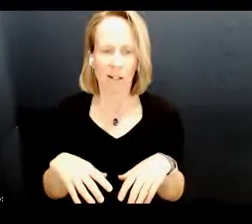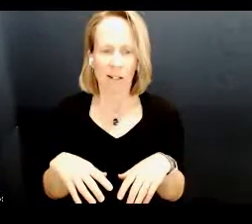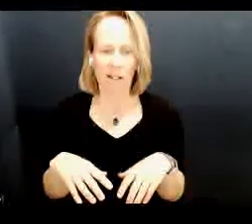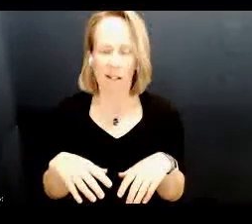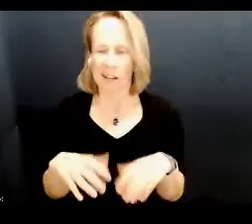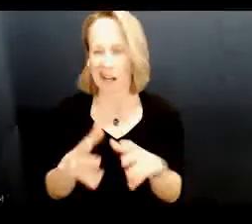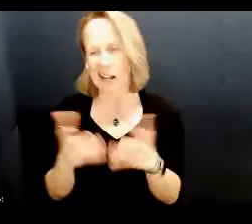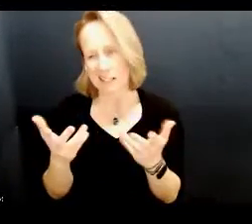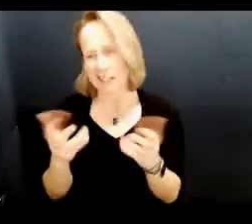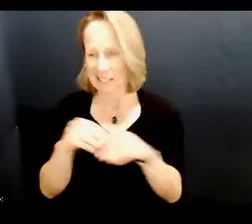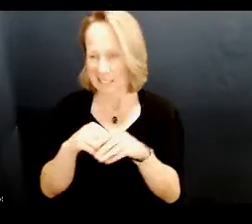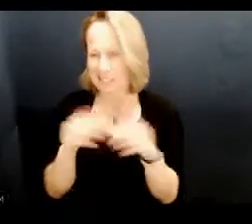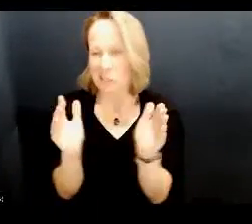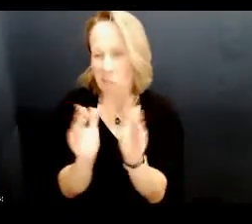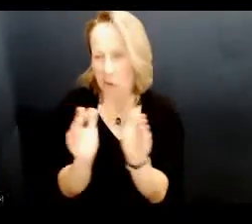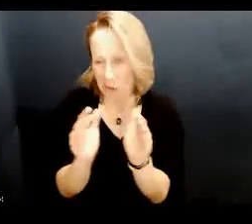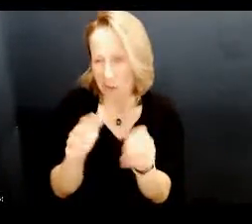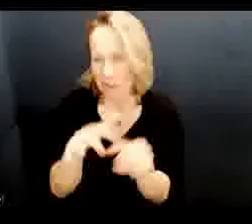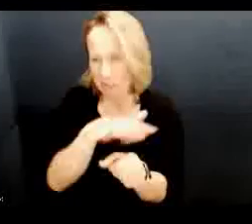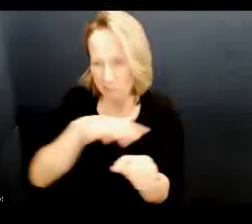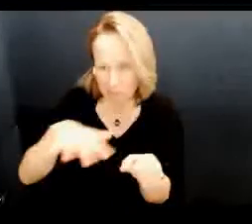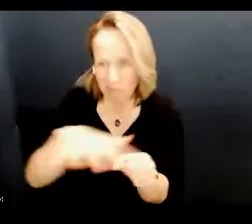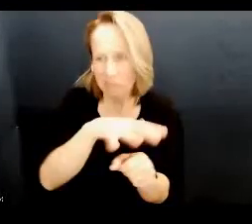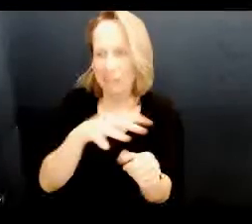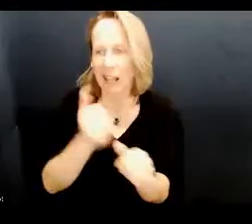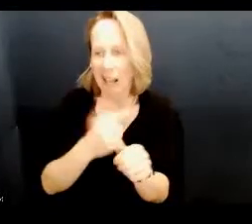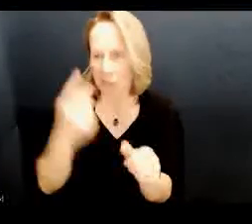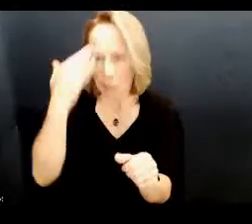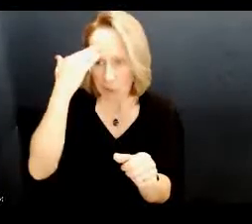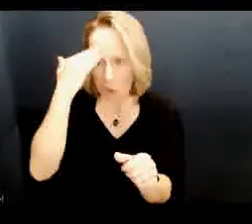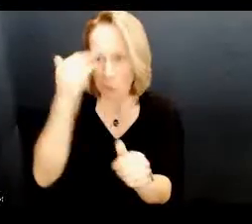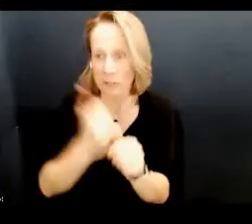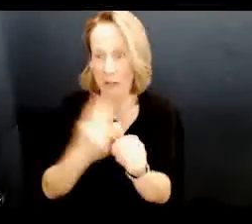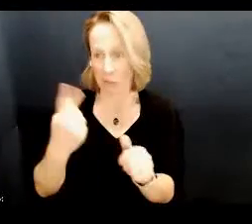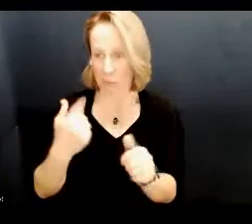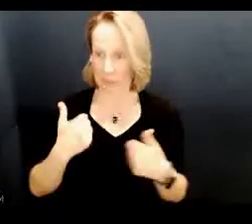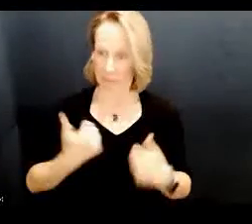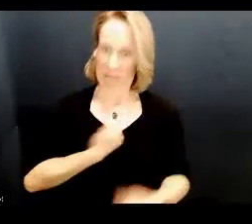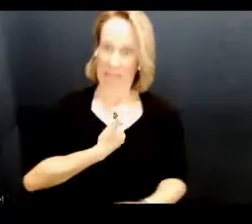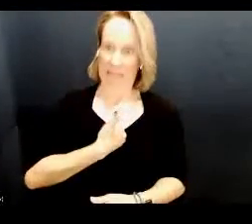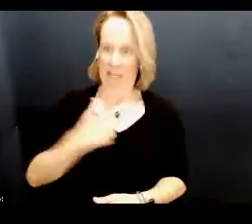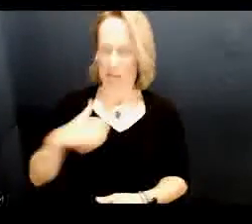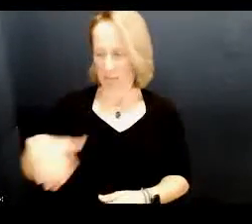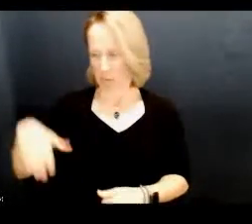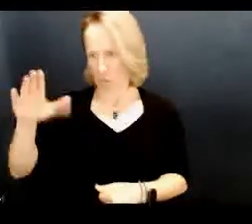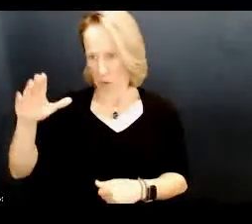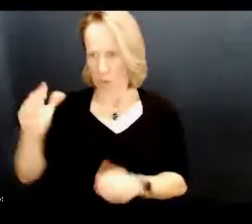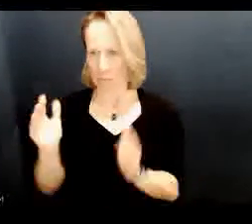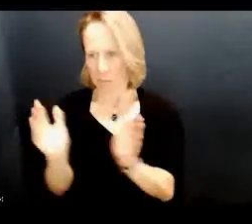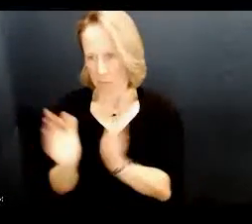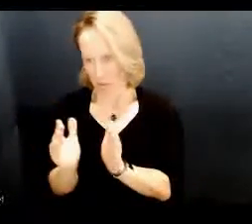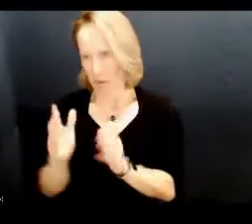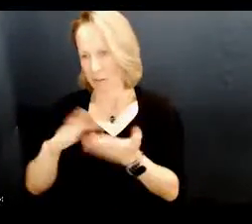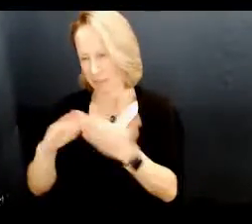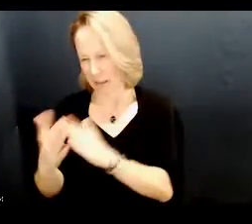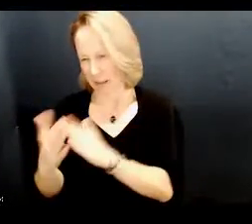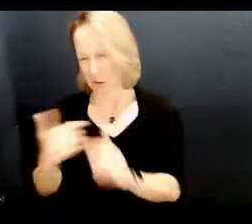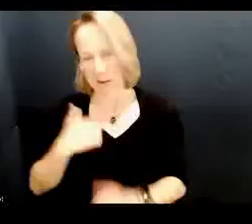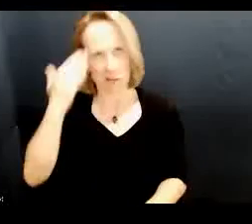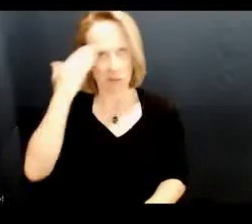lot of different people, right? Everyone knows everyone. I grew up in a really small town, so I totally know what that feels like.